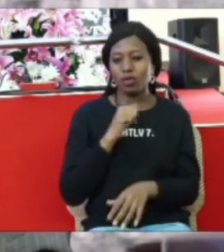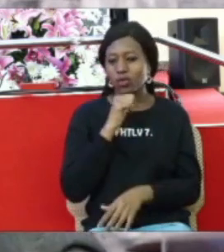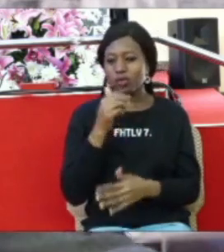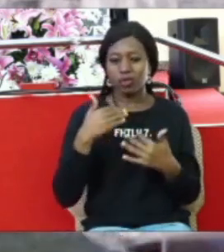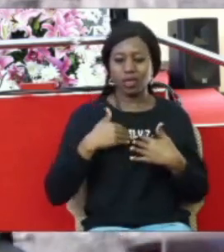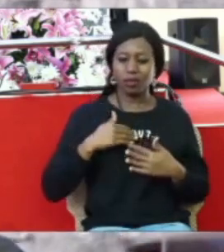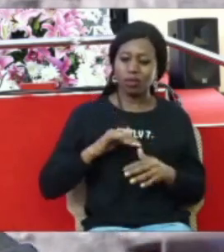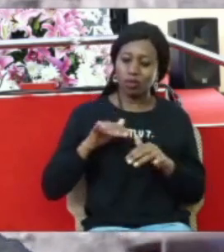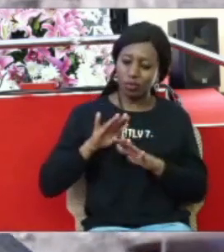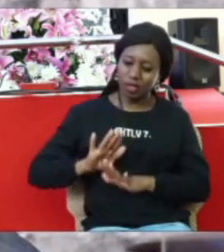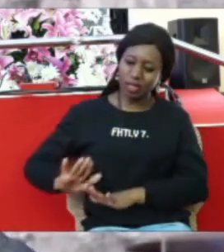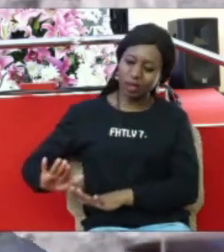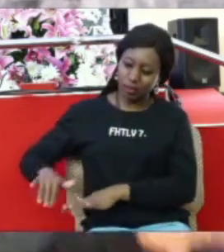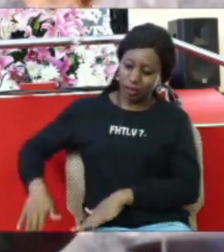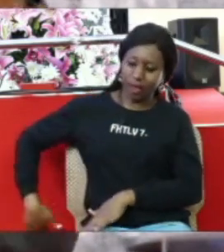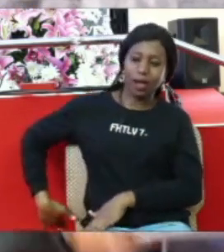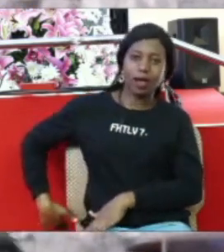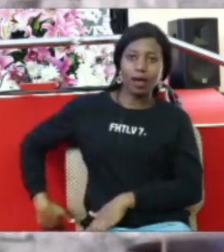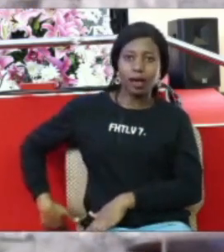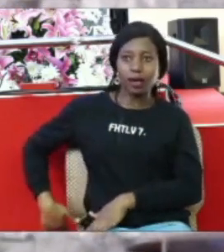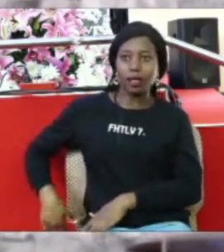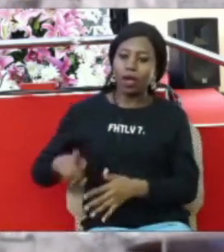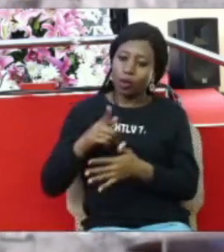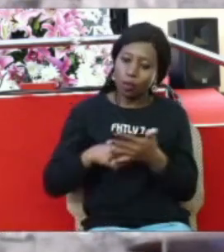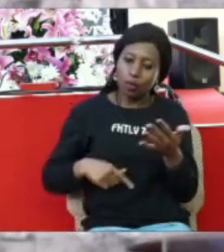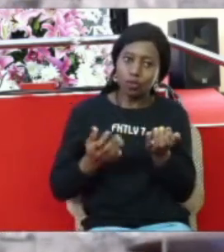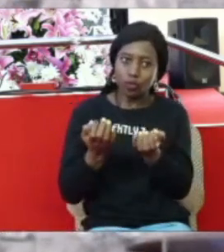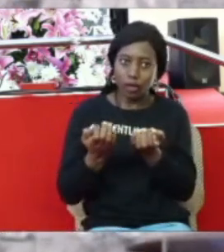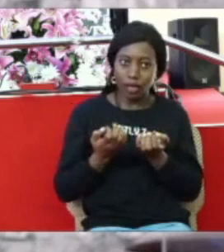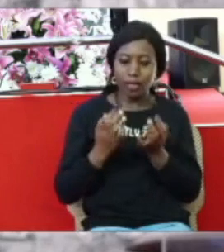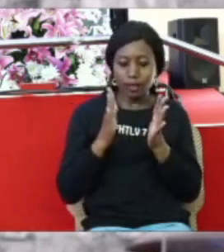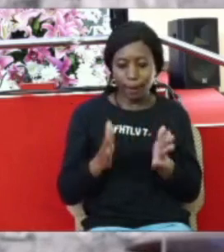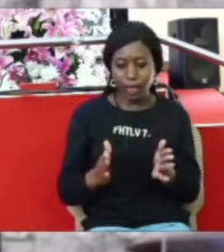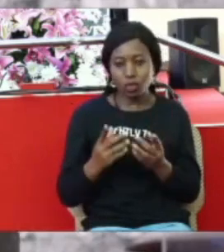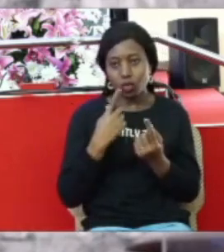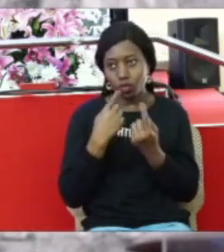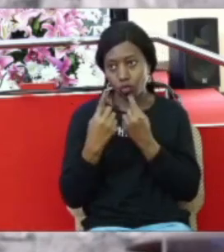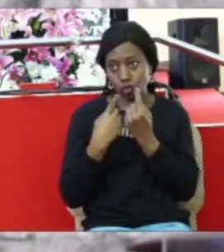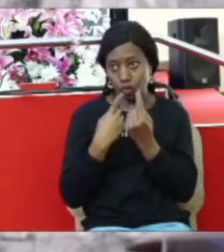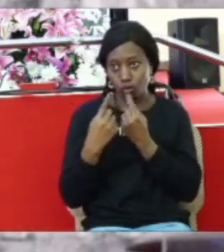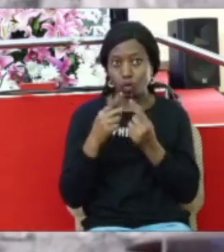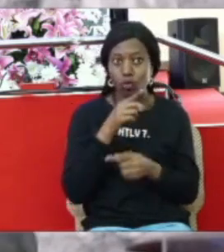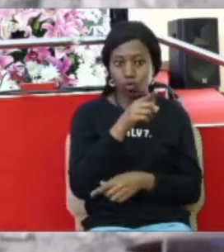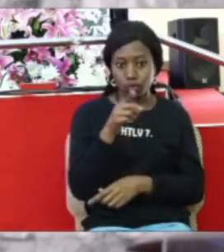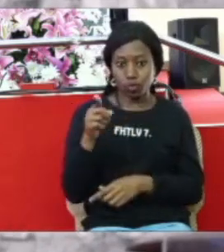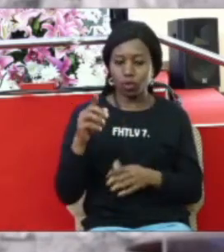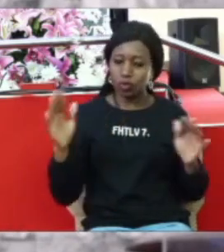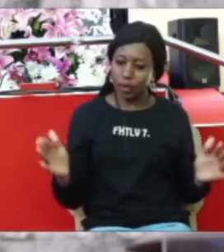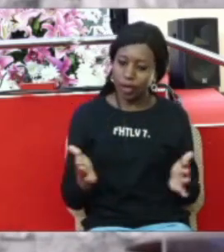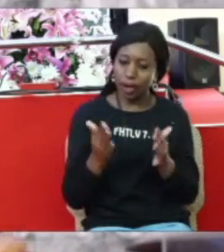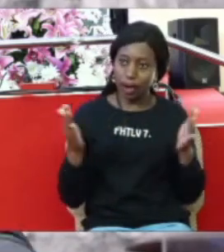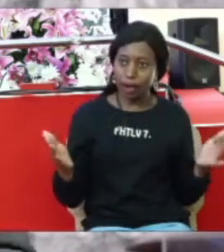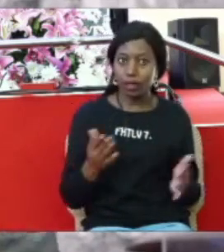need you on my side. Sometimes what you need is someone to speak to you and to your spirit, to encourage you so that you can have